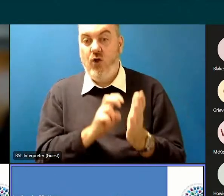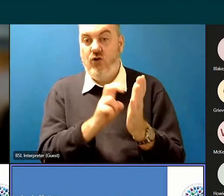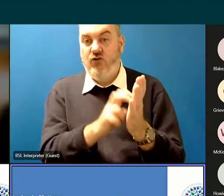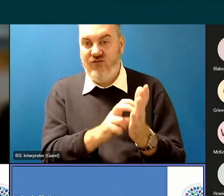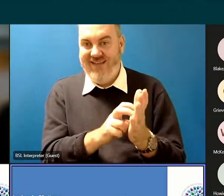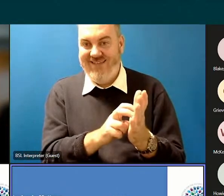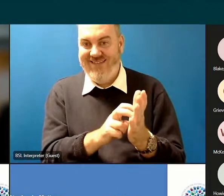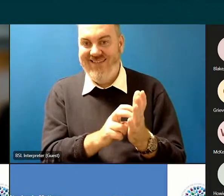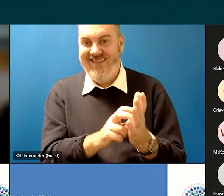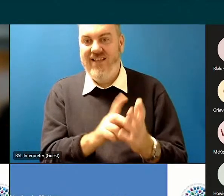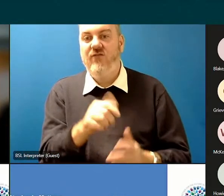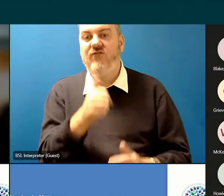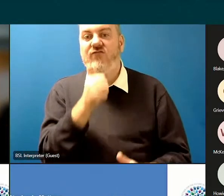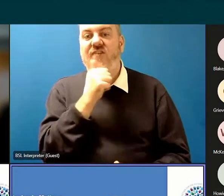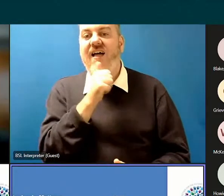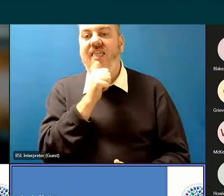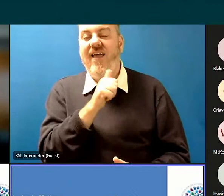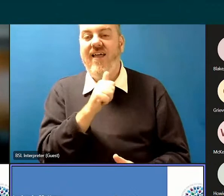to